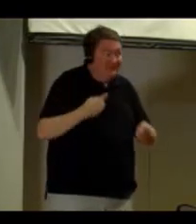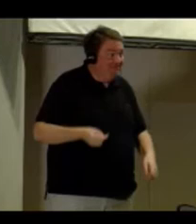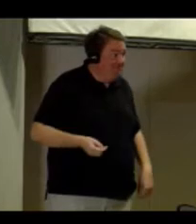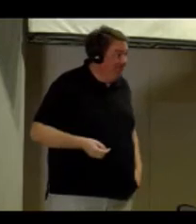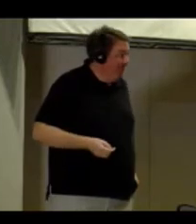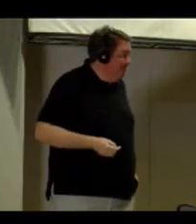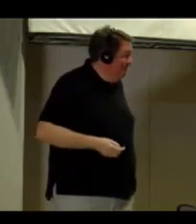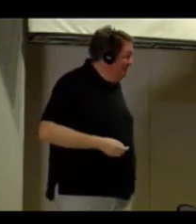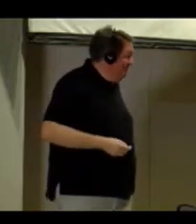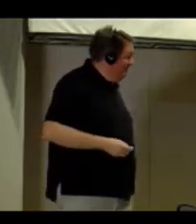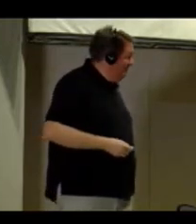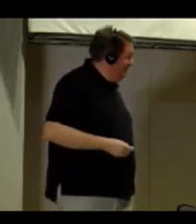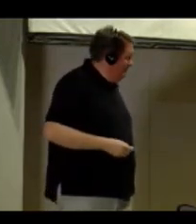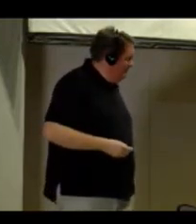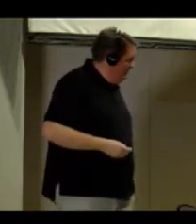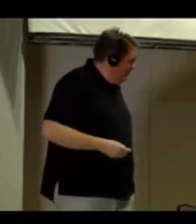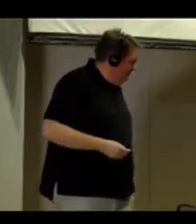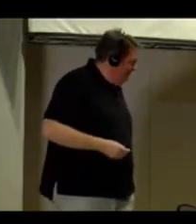history museums.